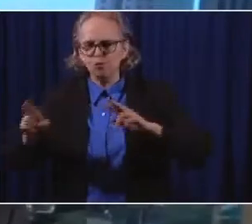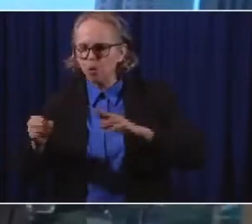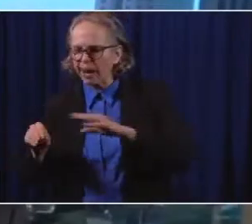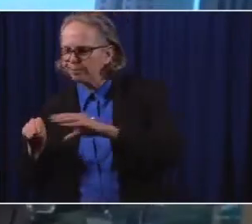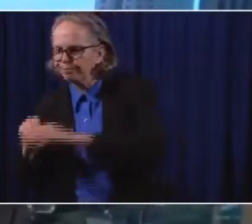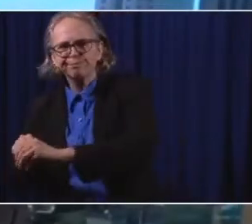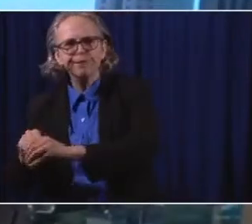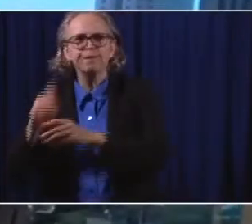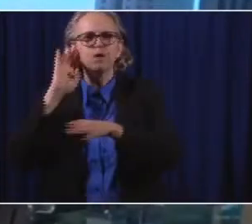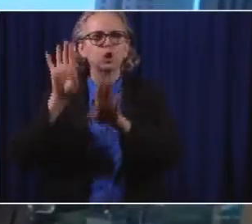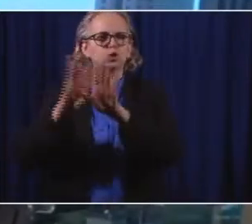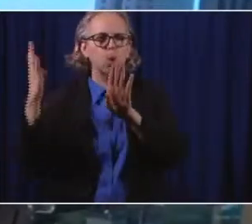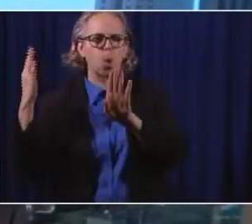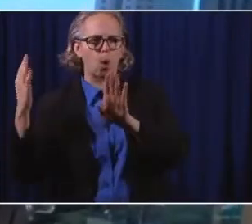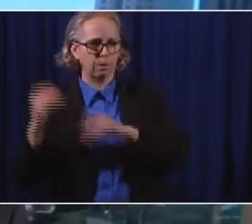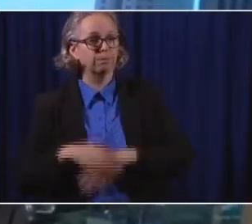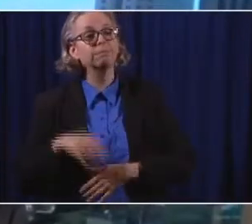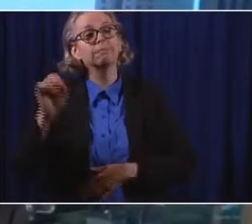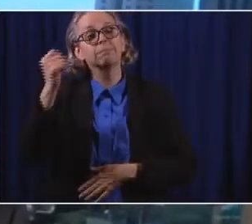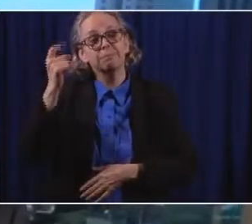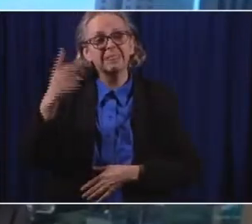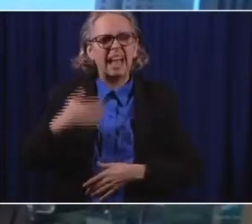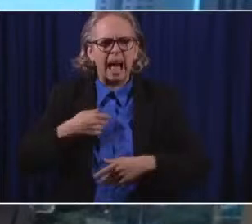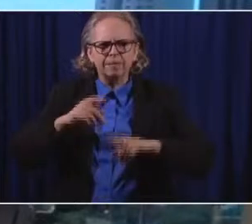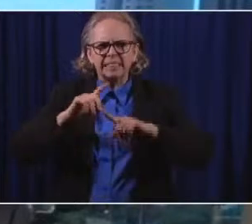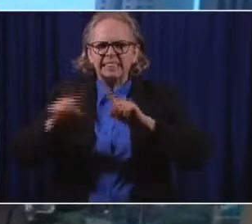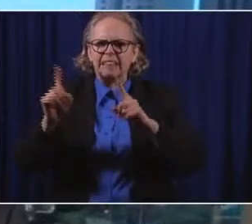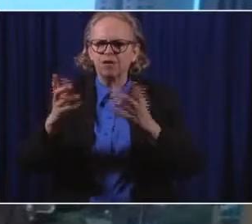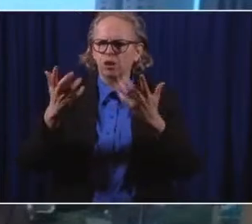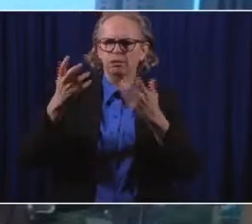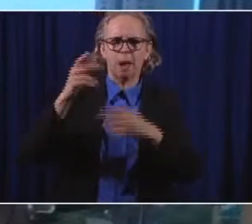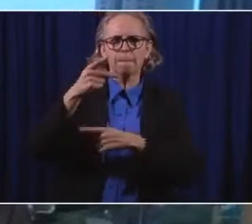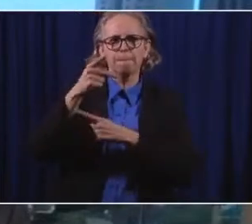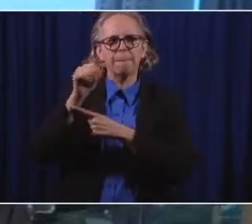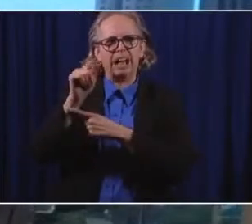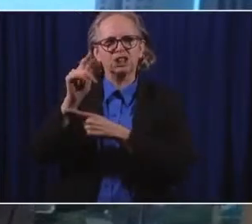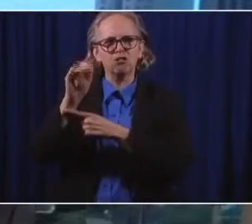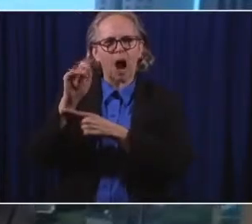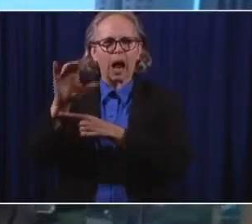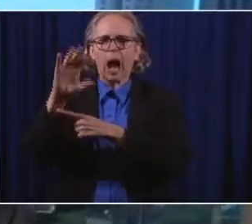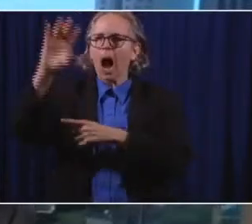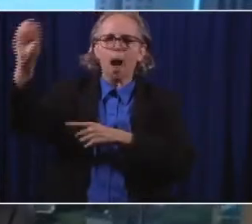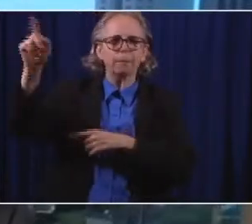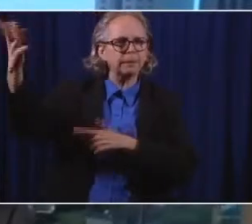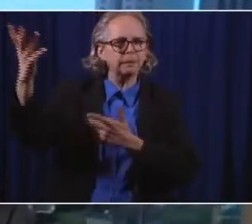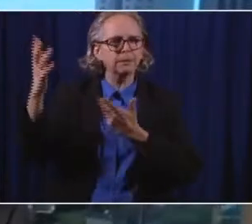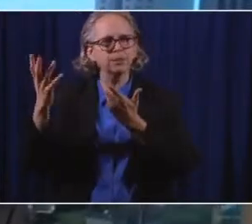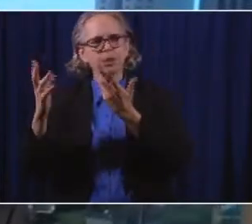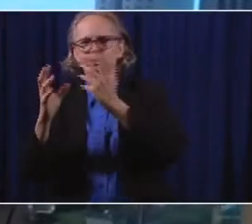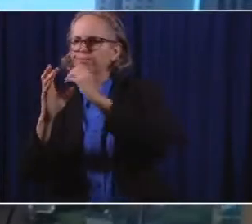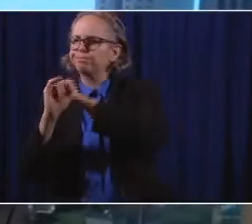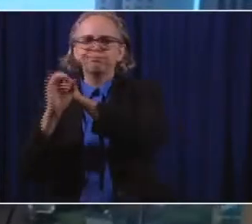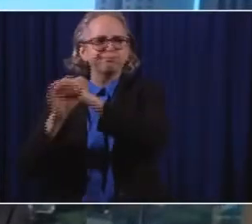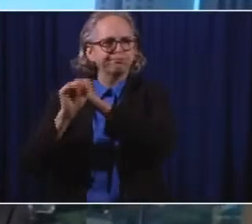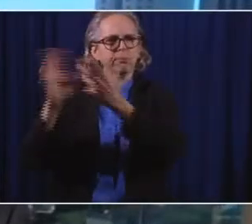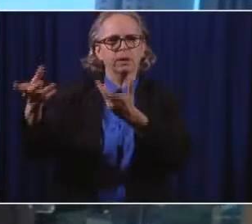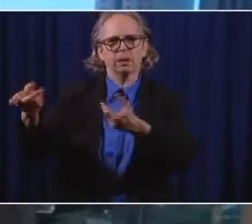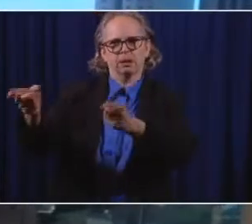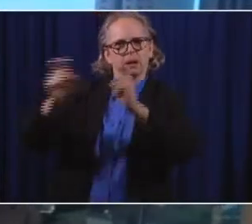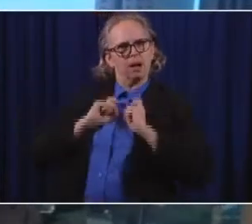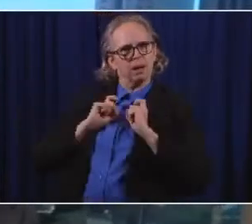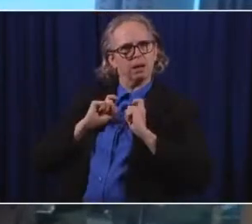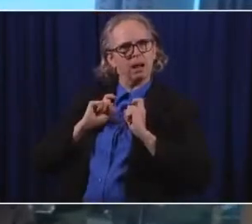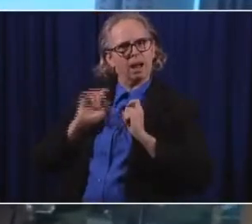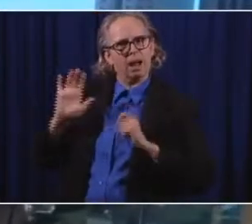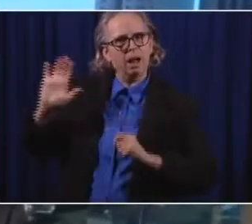have stepped up and answered the call and donated PPE. But we also took the vast majority of our federal dollars and pushed them out